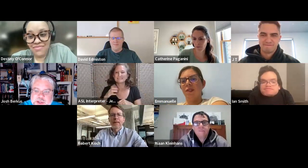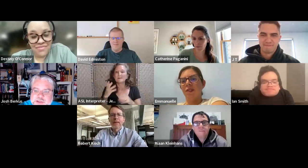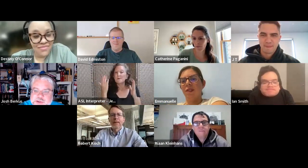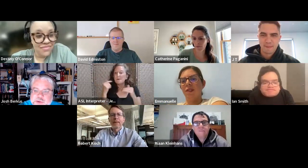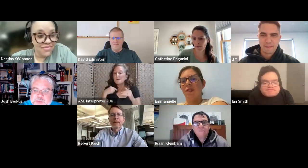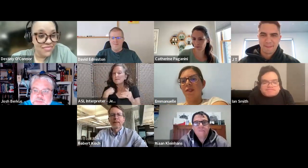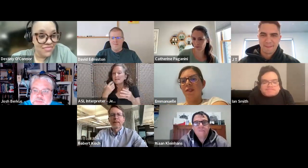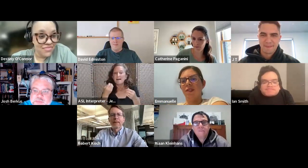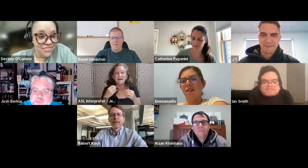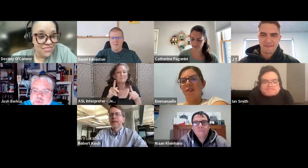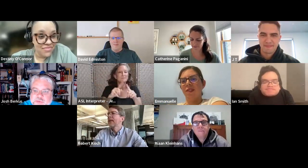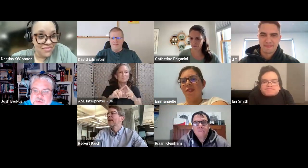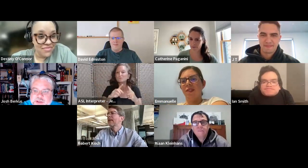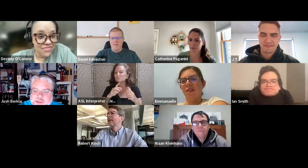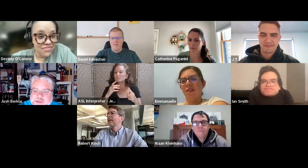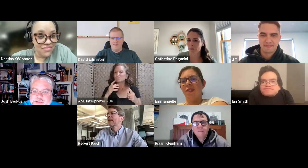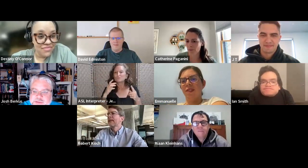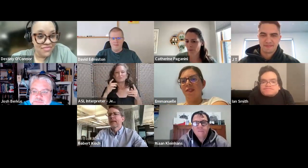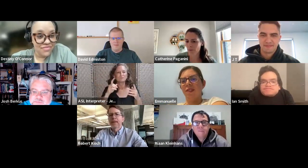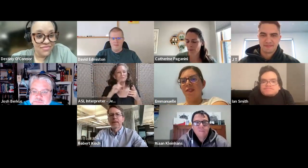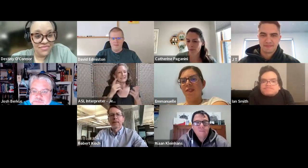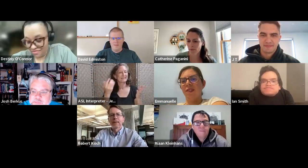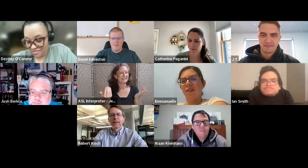chance for me to revive it.